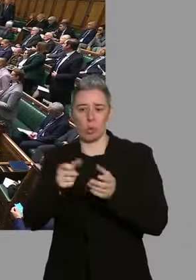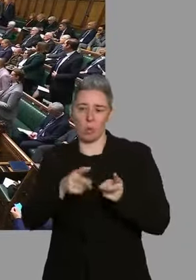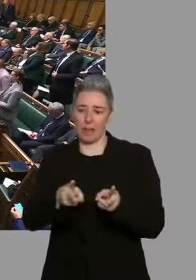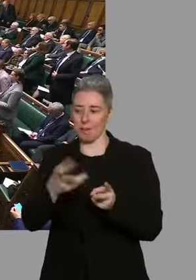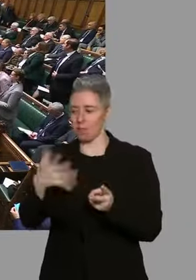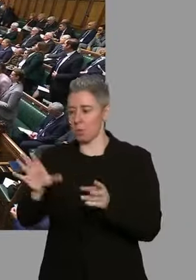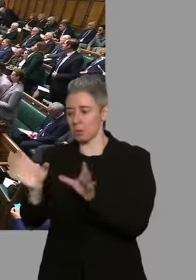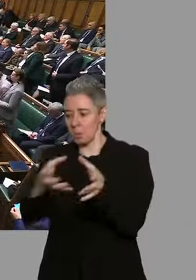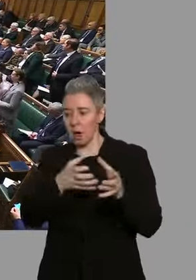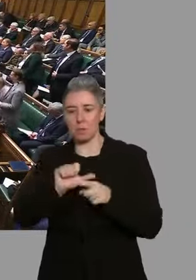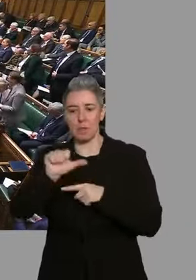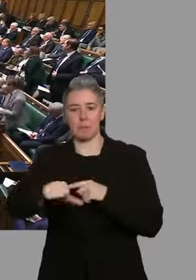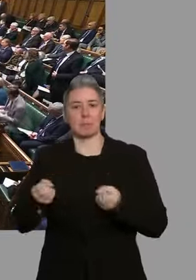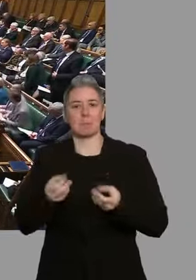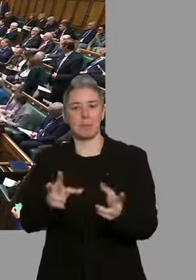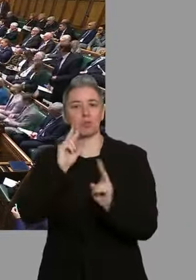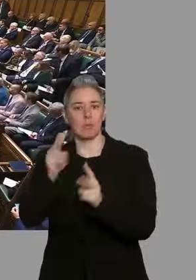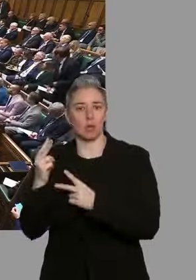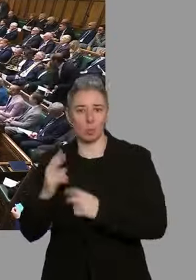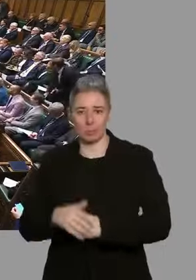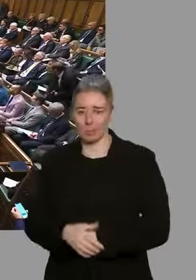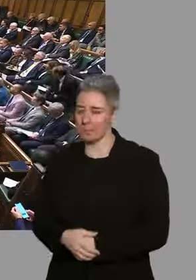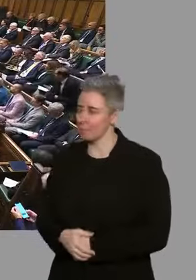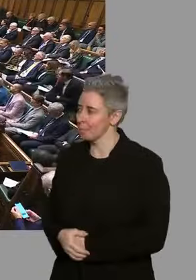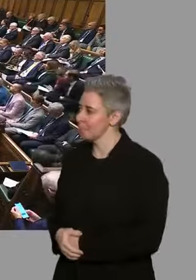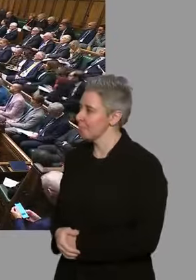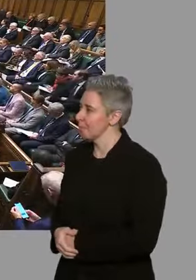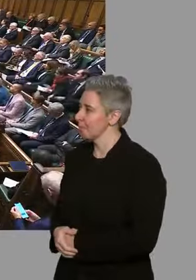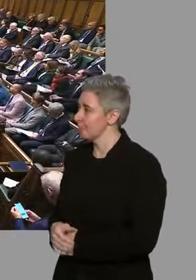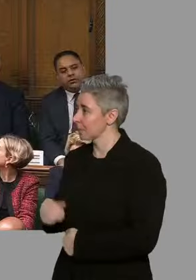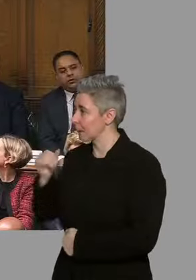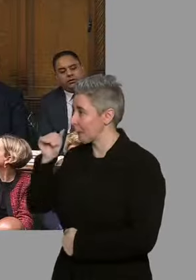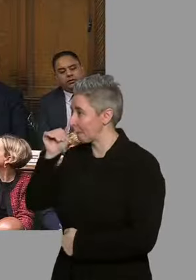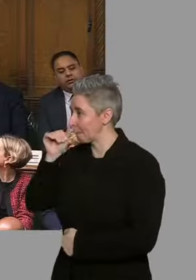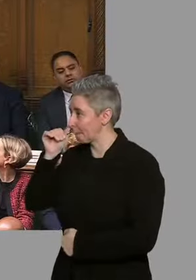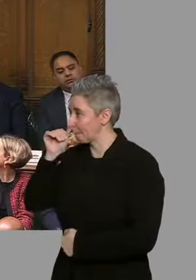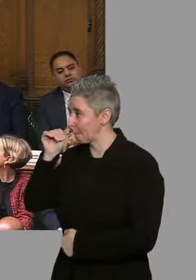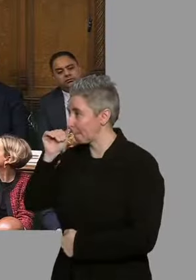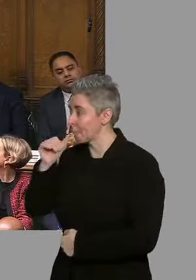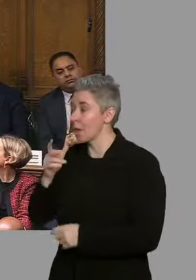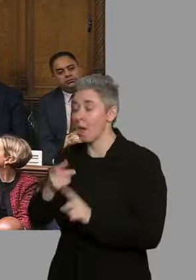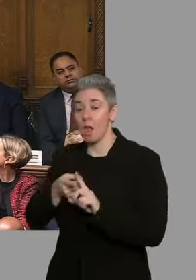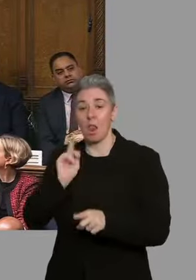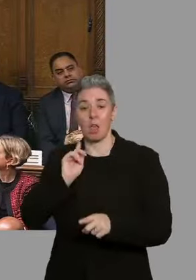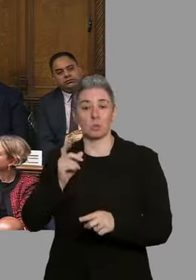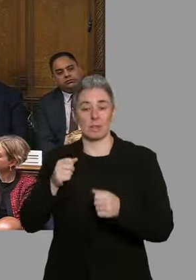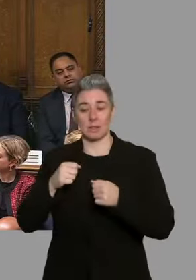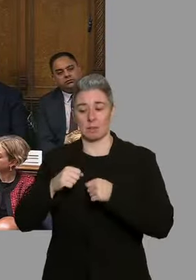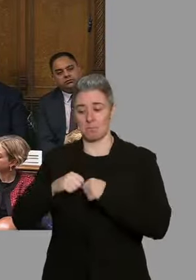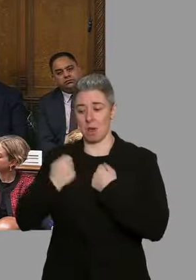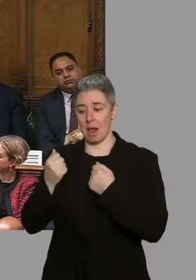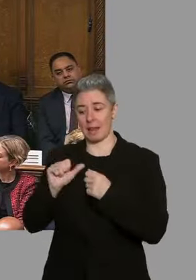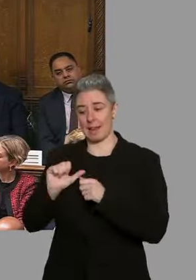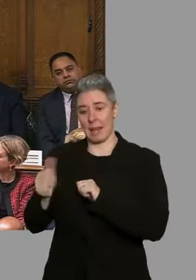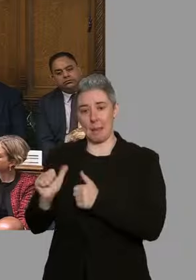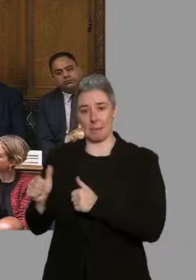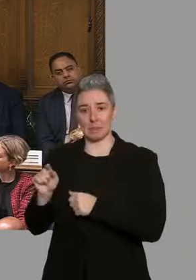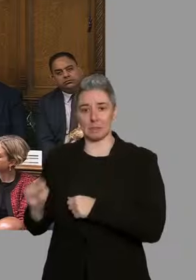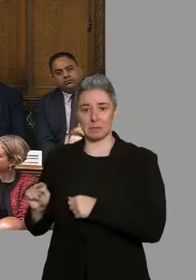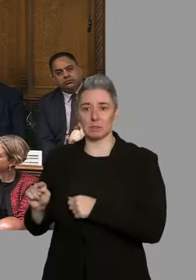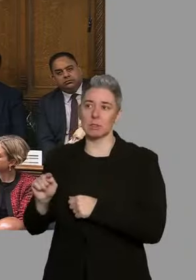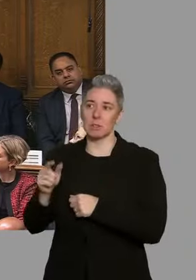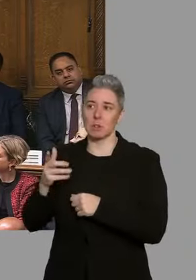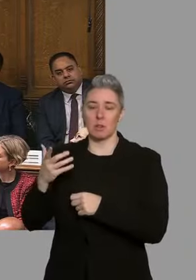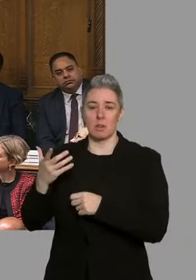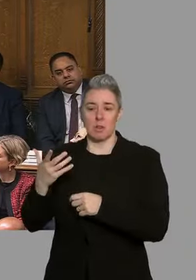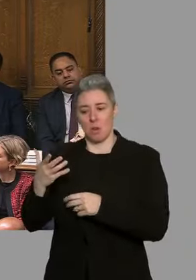week my neighbours Omar and Delma Al-Shishkaki, who serve South Belfast as a doctor and a classroom assistant, received the news that